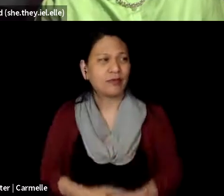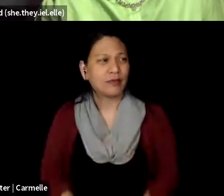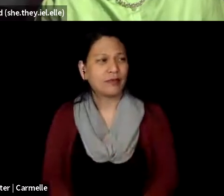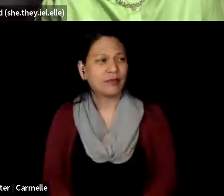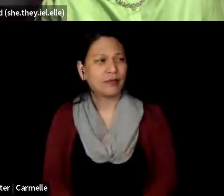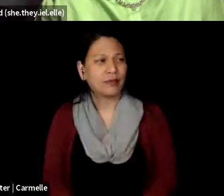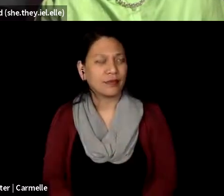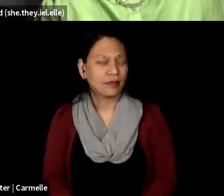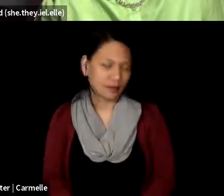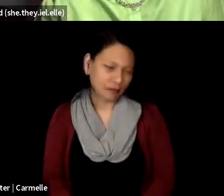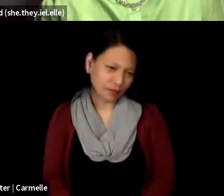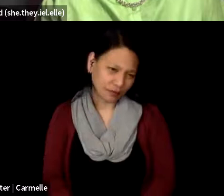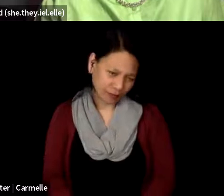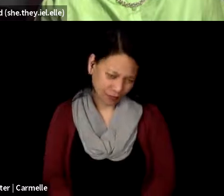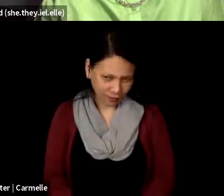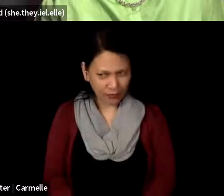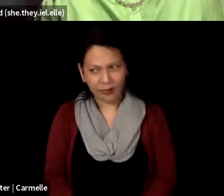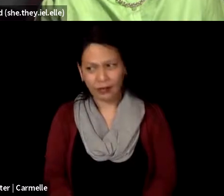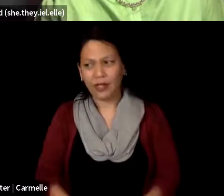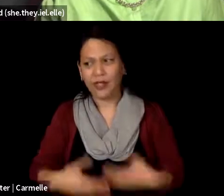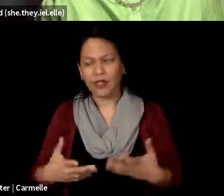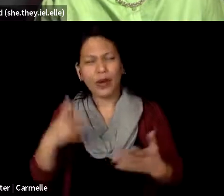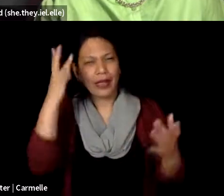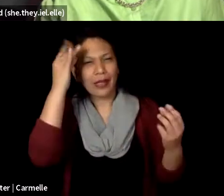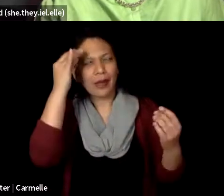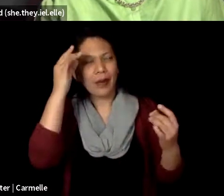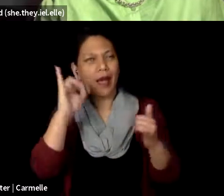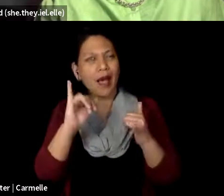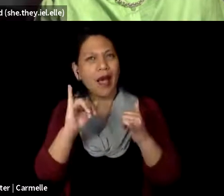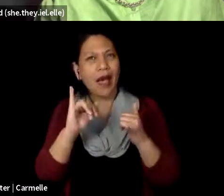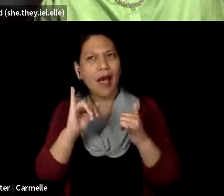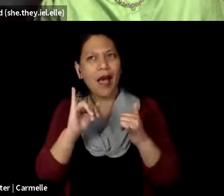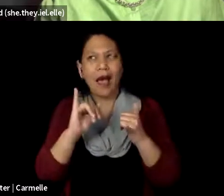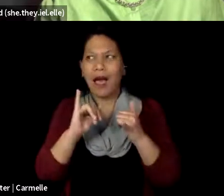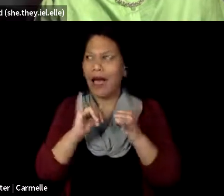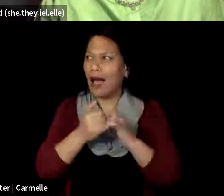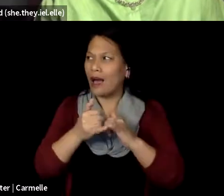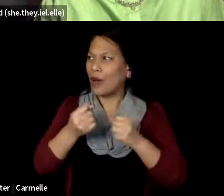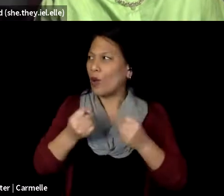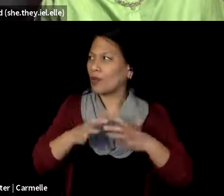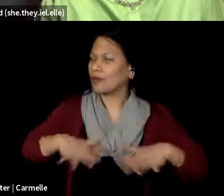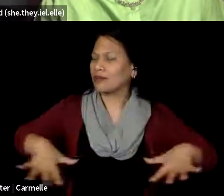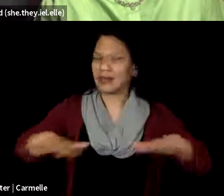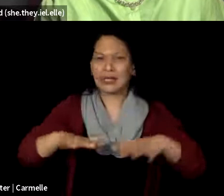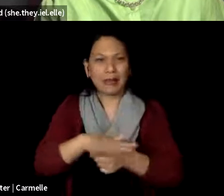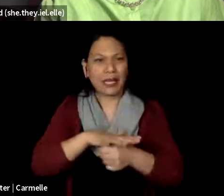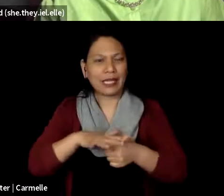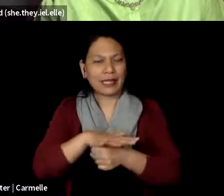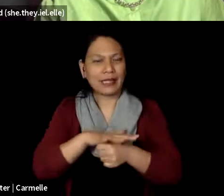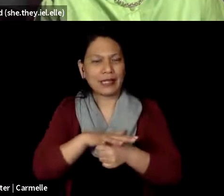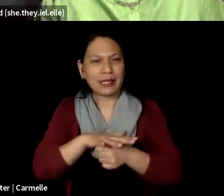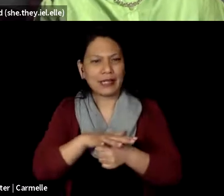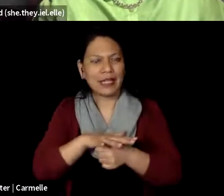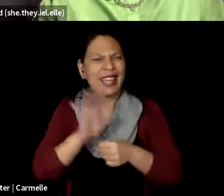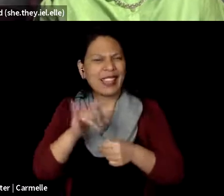And so when I think about how I hold space, I actually think about that as indigenizing